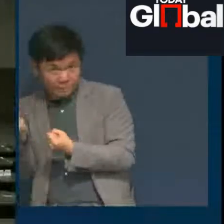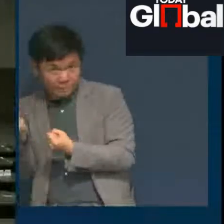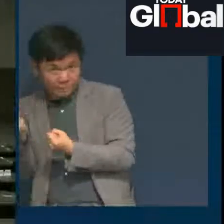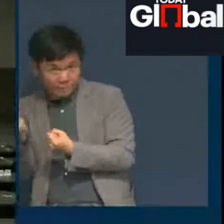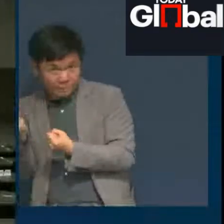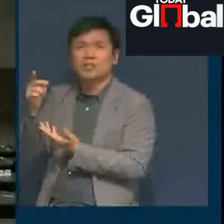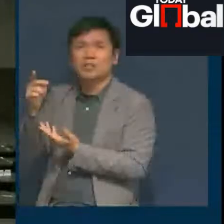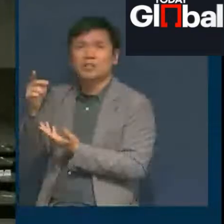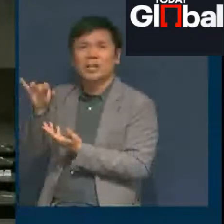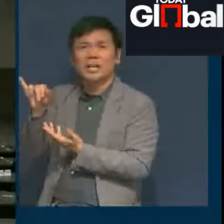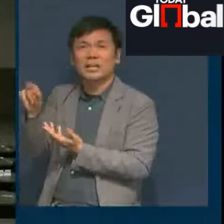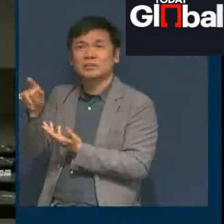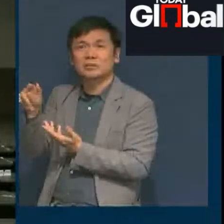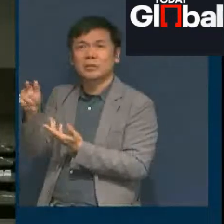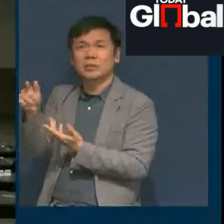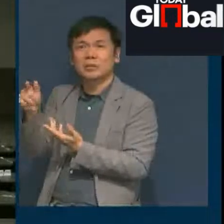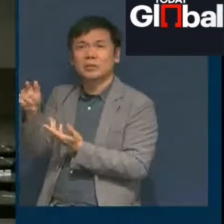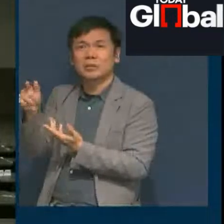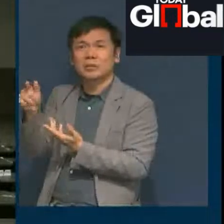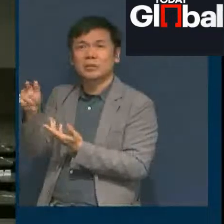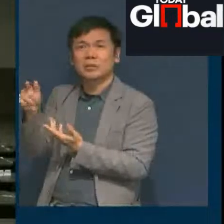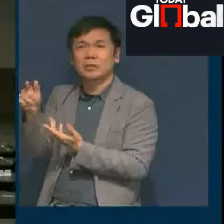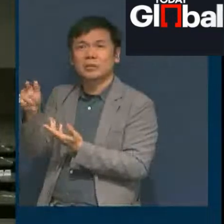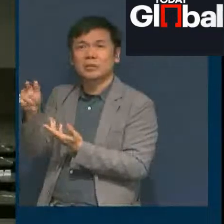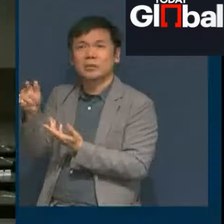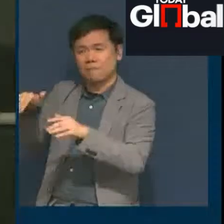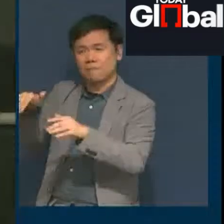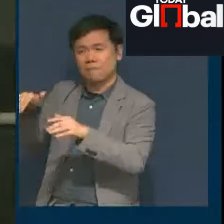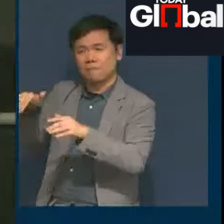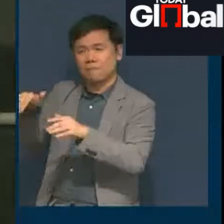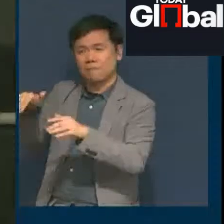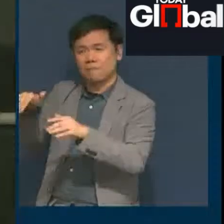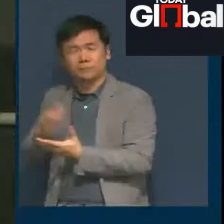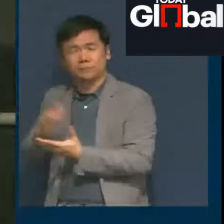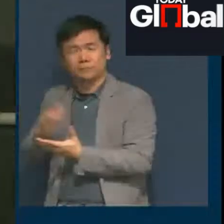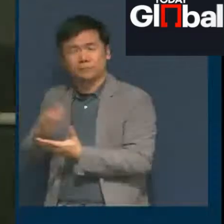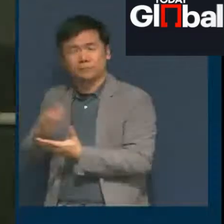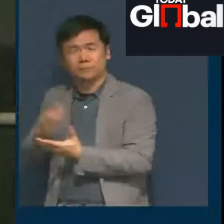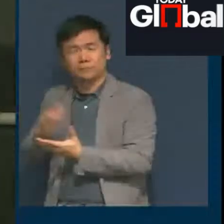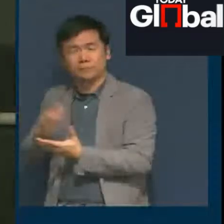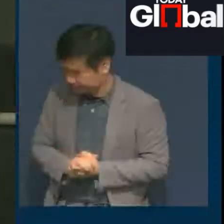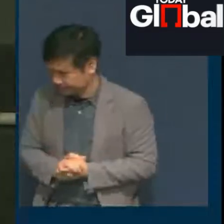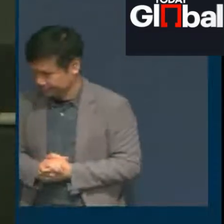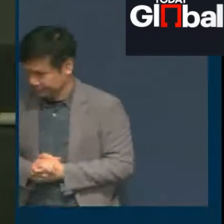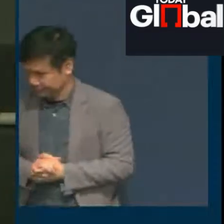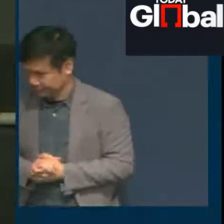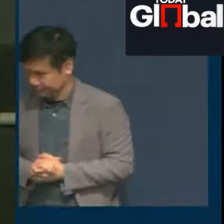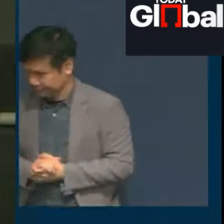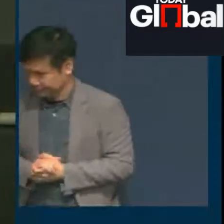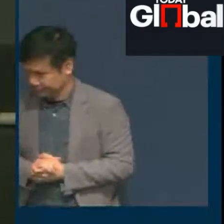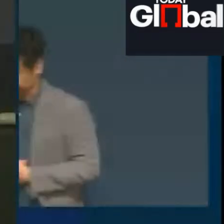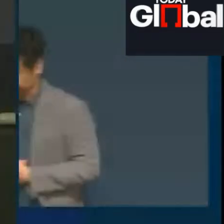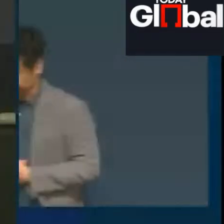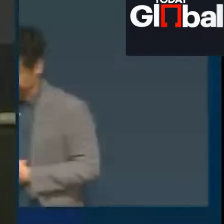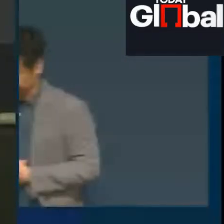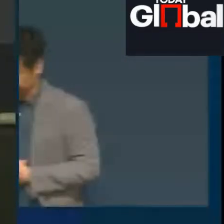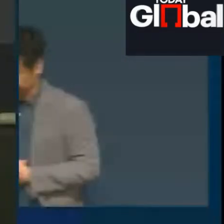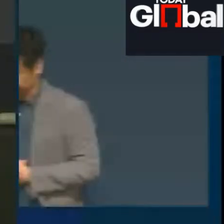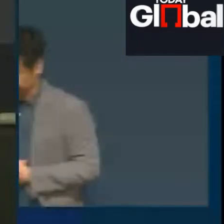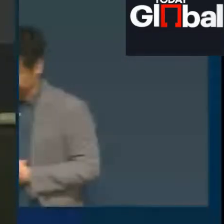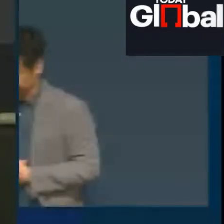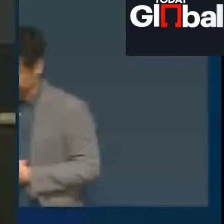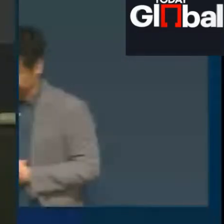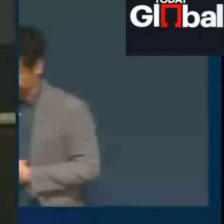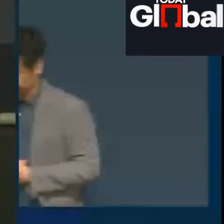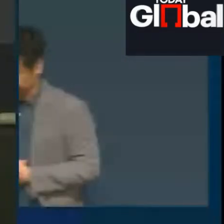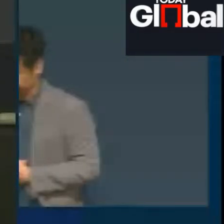is diverse? Thank you very much, says the head of delegation. I'd like to give the floor to the National Human Rights